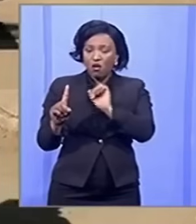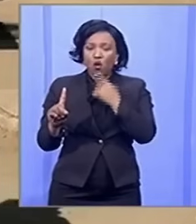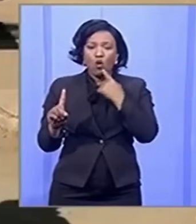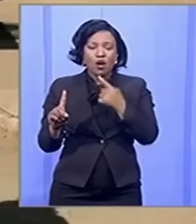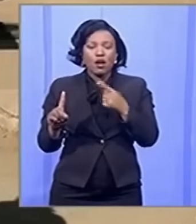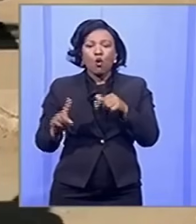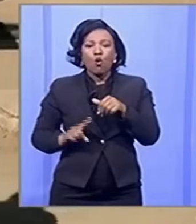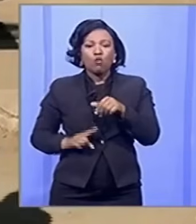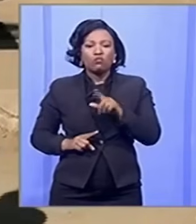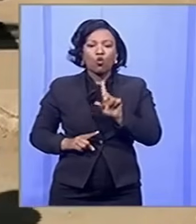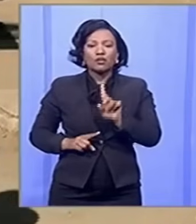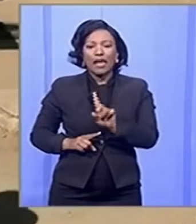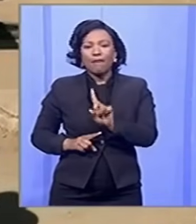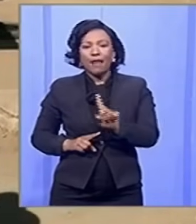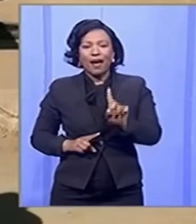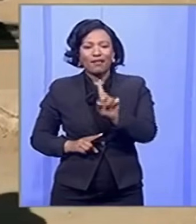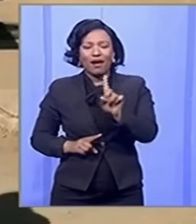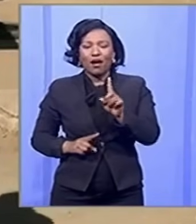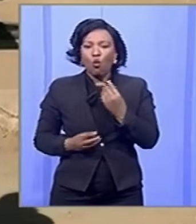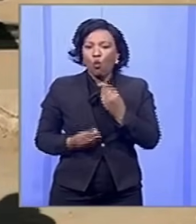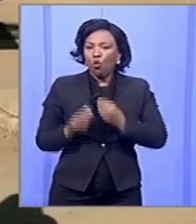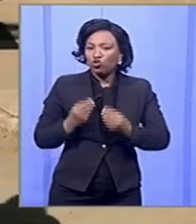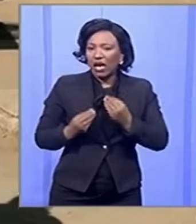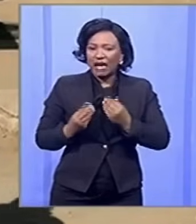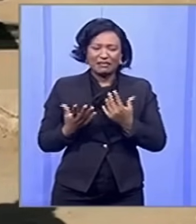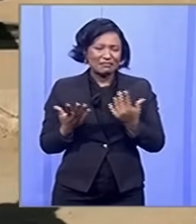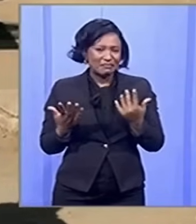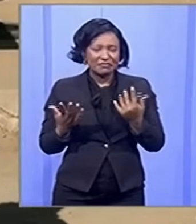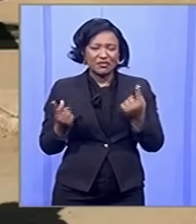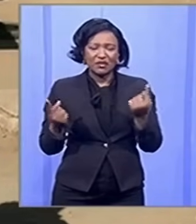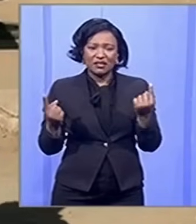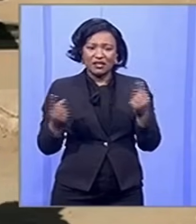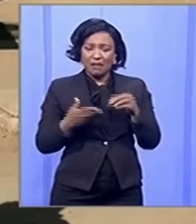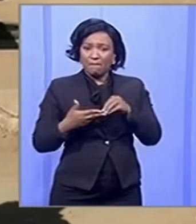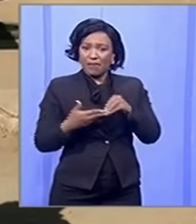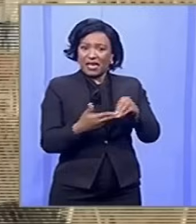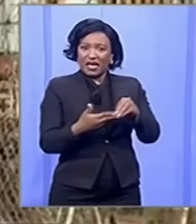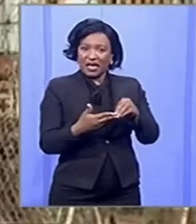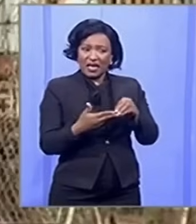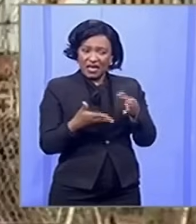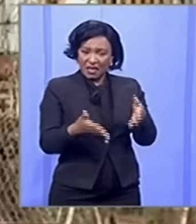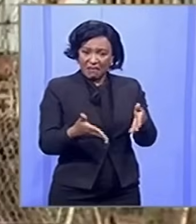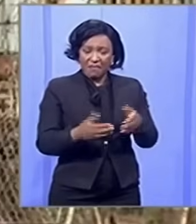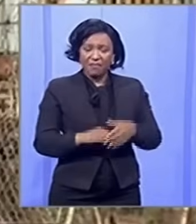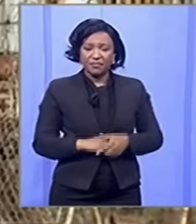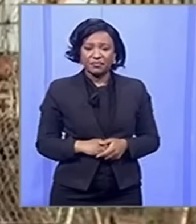bua nakong ya ho tliswa lapeng ke mohlankana wa hae le wa leloko la hahabo.